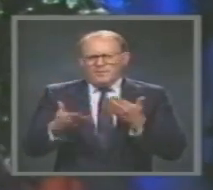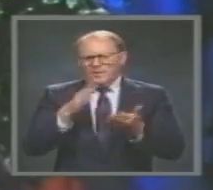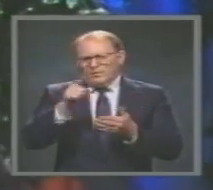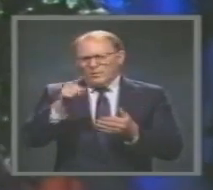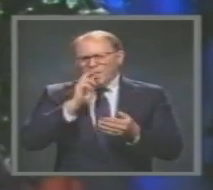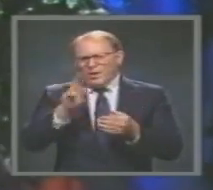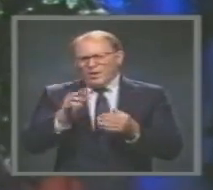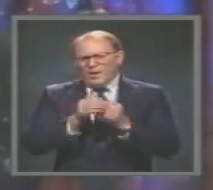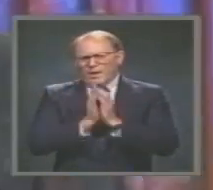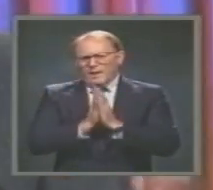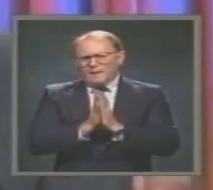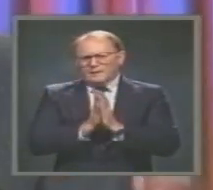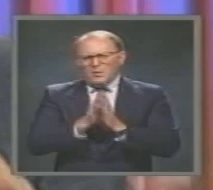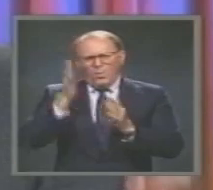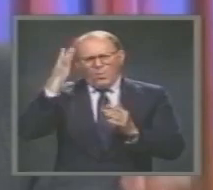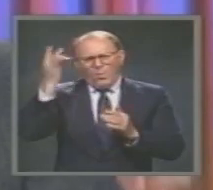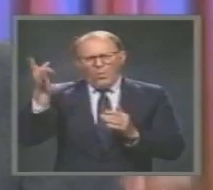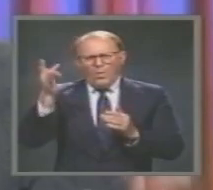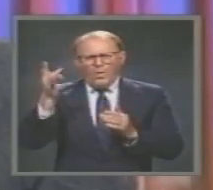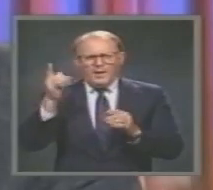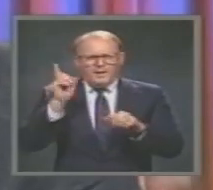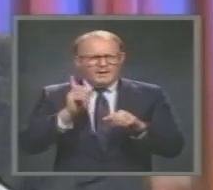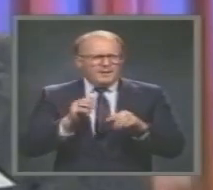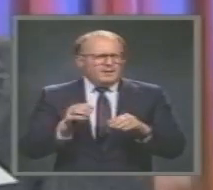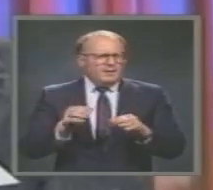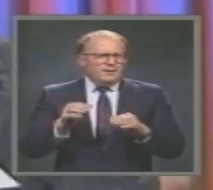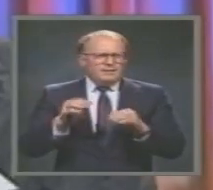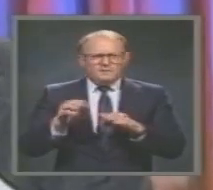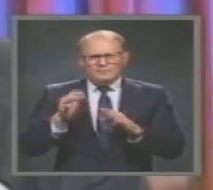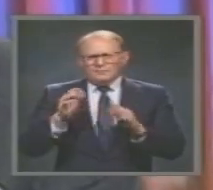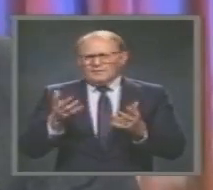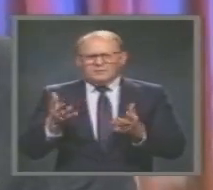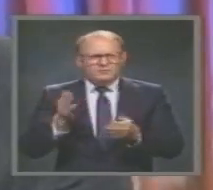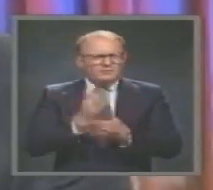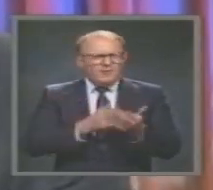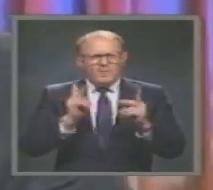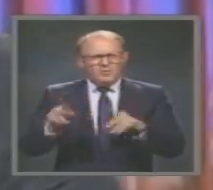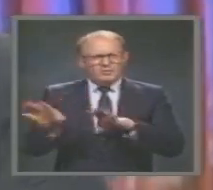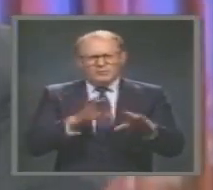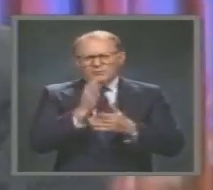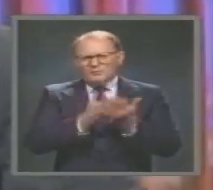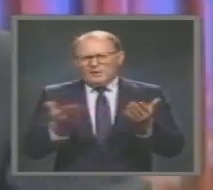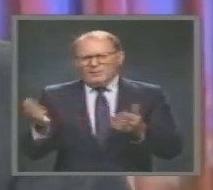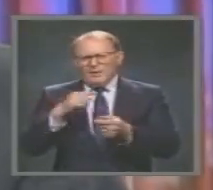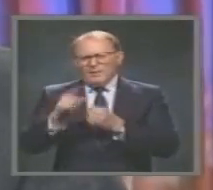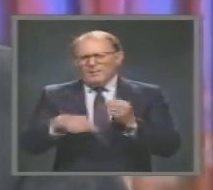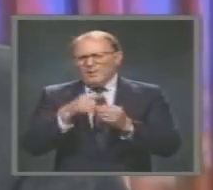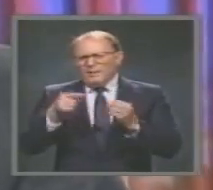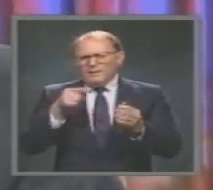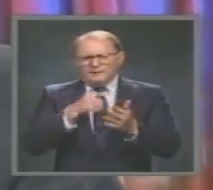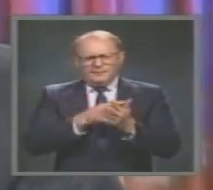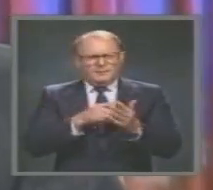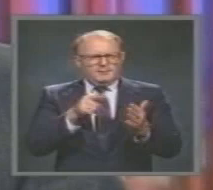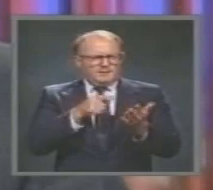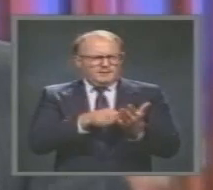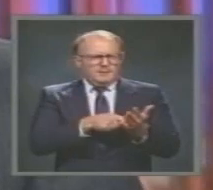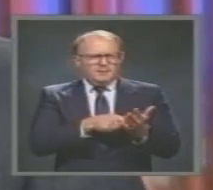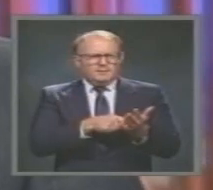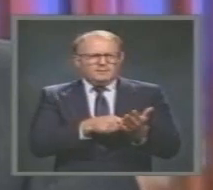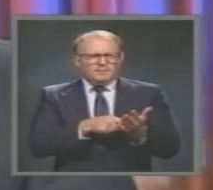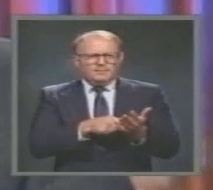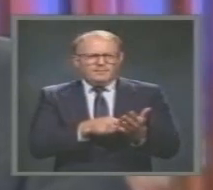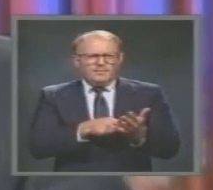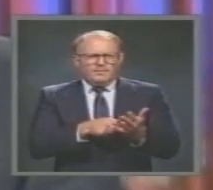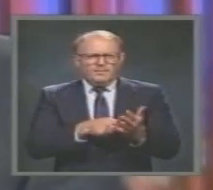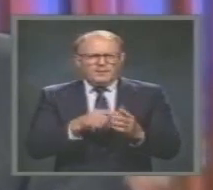as I have, why doesn't somebody do something about this senseless slaughter of human life?